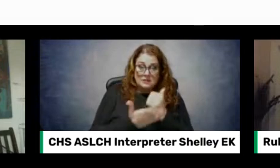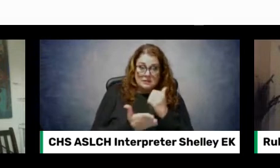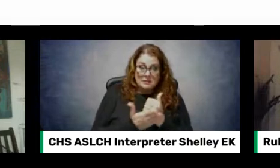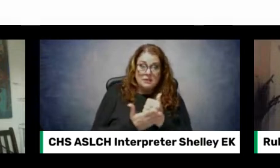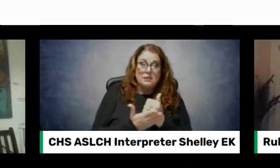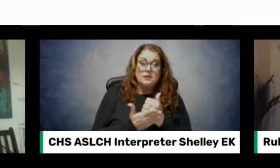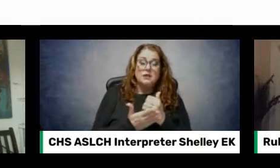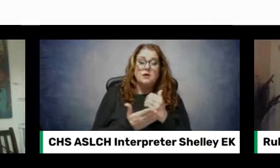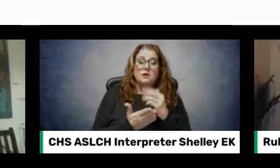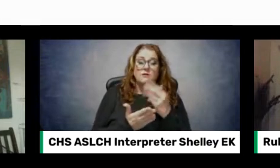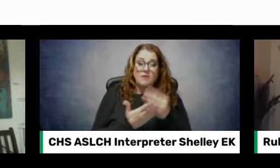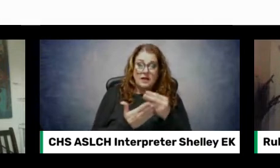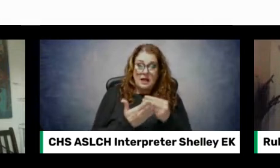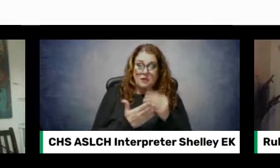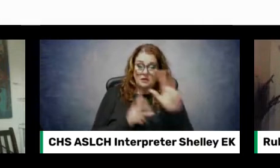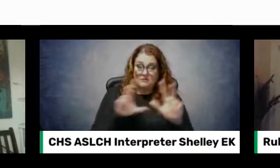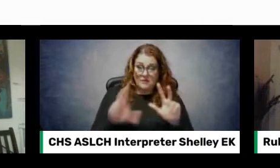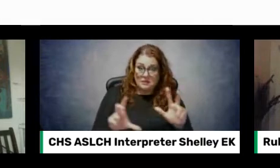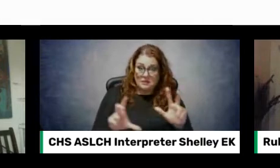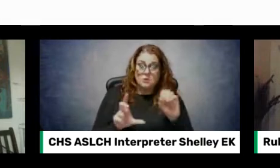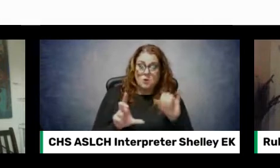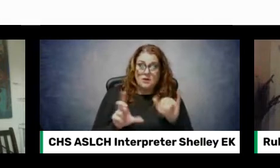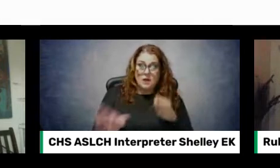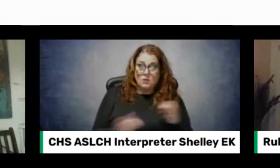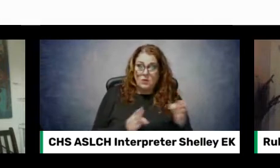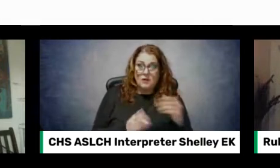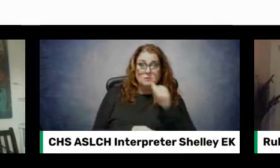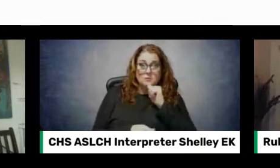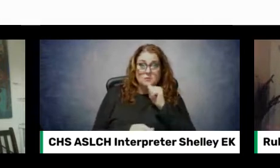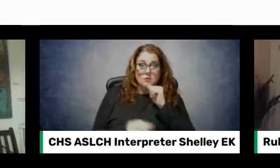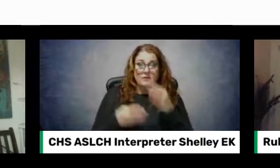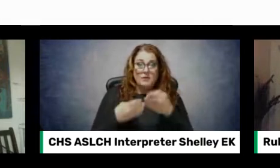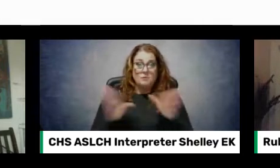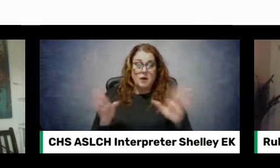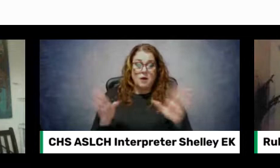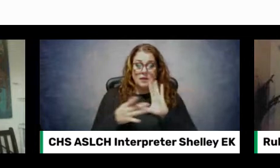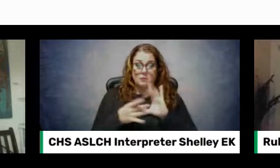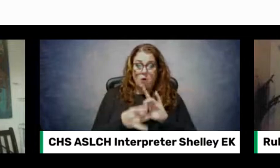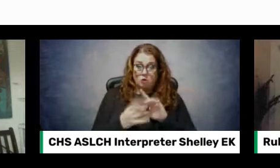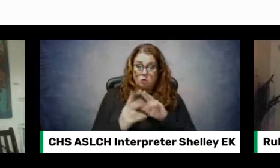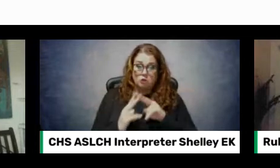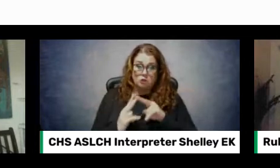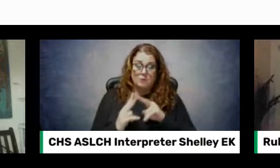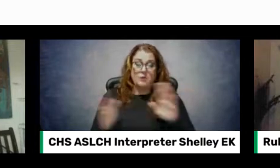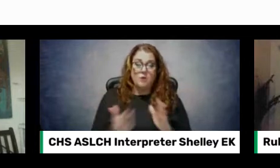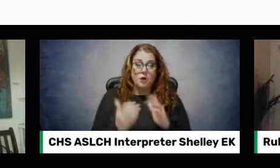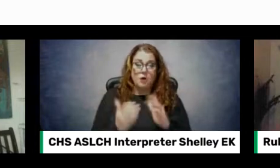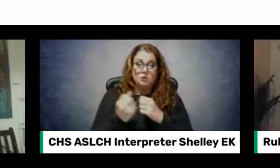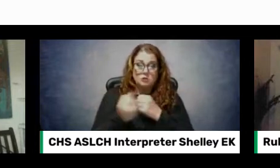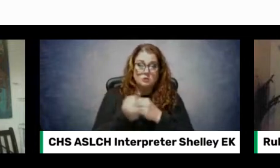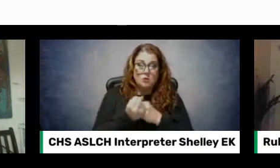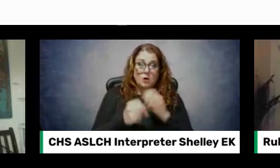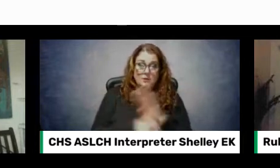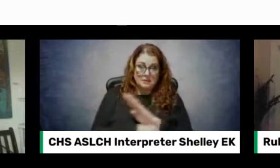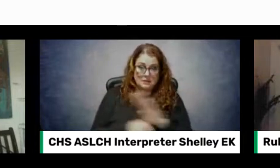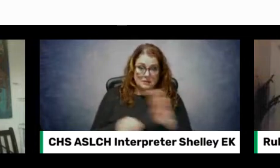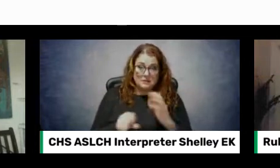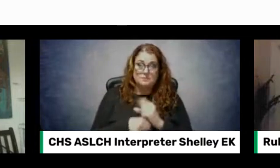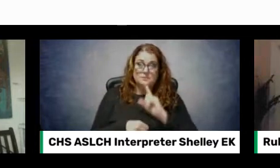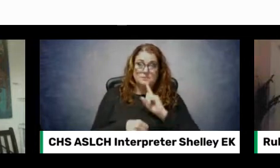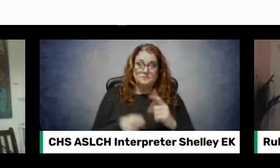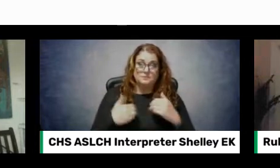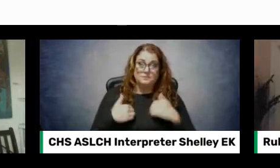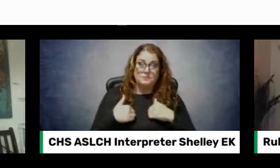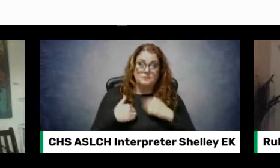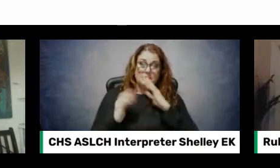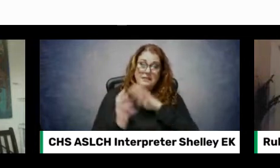financial investment. So that way, this private-public partnership can really foster and support businesses and make sure that they have teeth